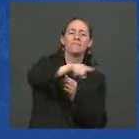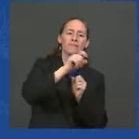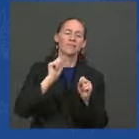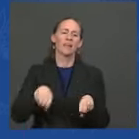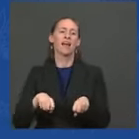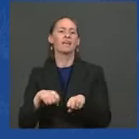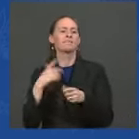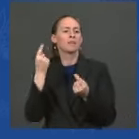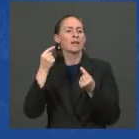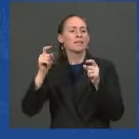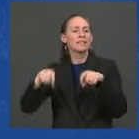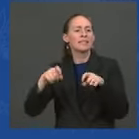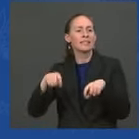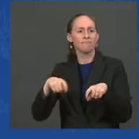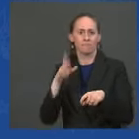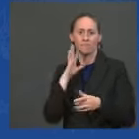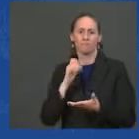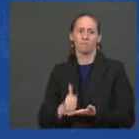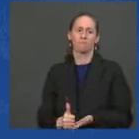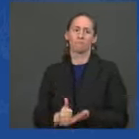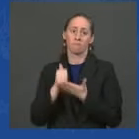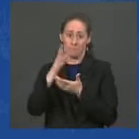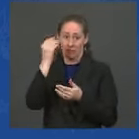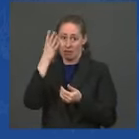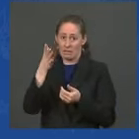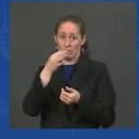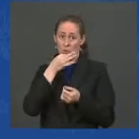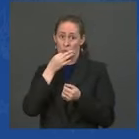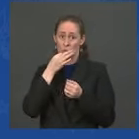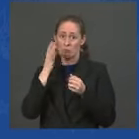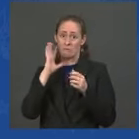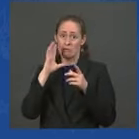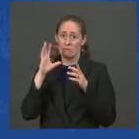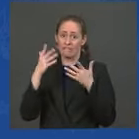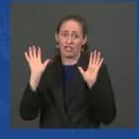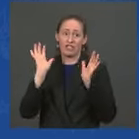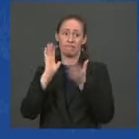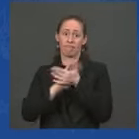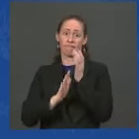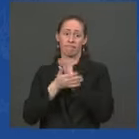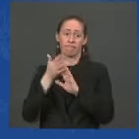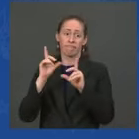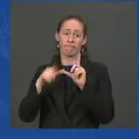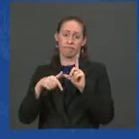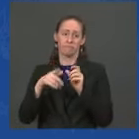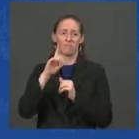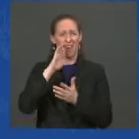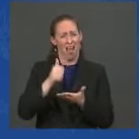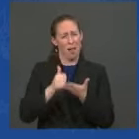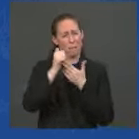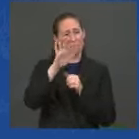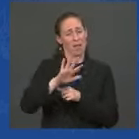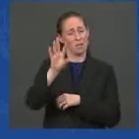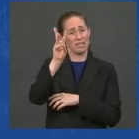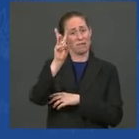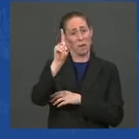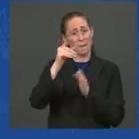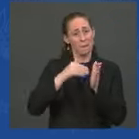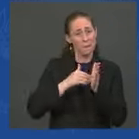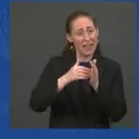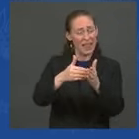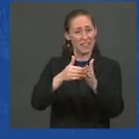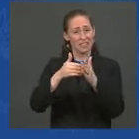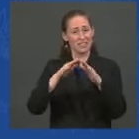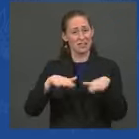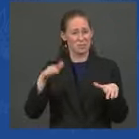is going to end in just a couple months. It's going to impact families of 61 million kids right at the holidays when the winter heating costs